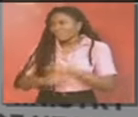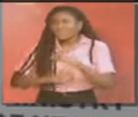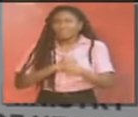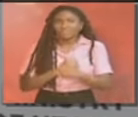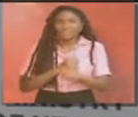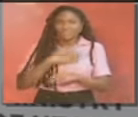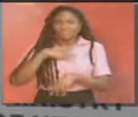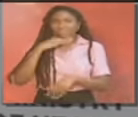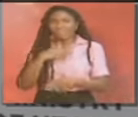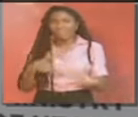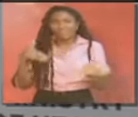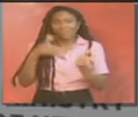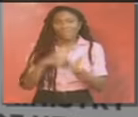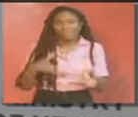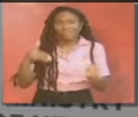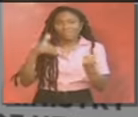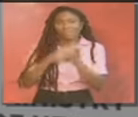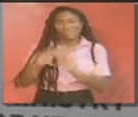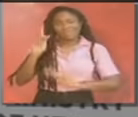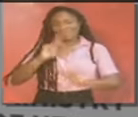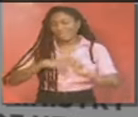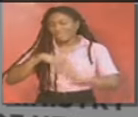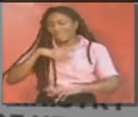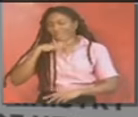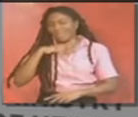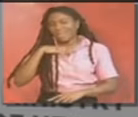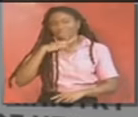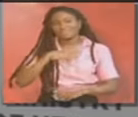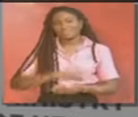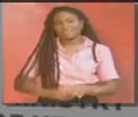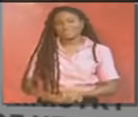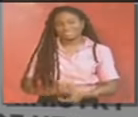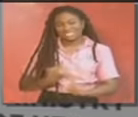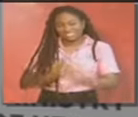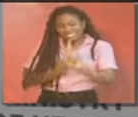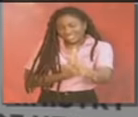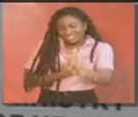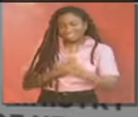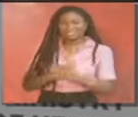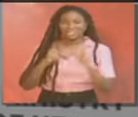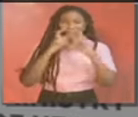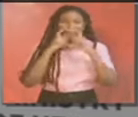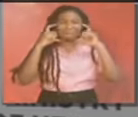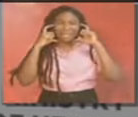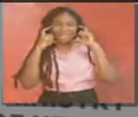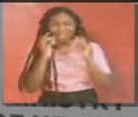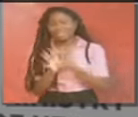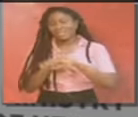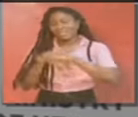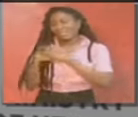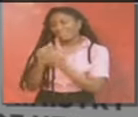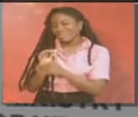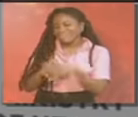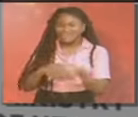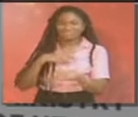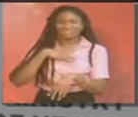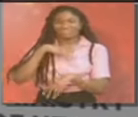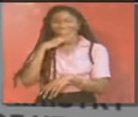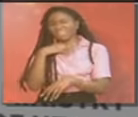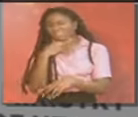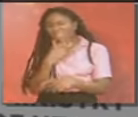right thing, the inconvenient thing, the distance thing, the mask thing, the hand washing thing, the not gathering